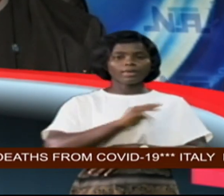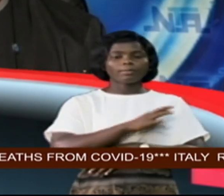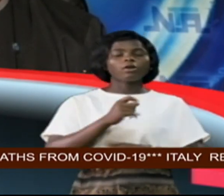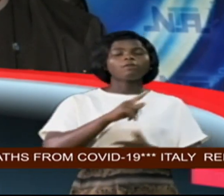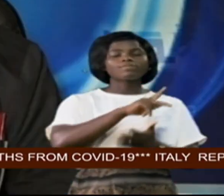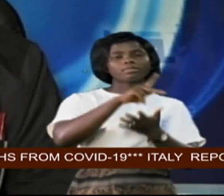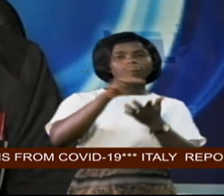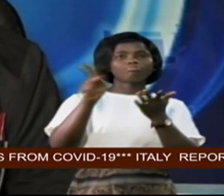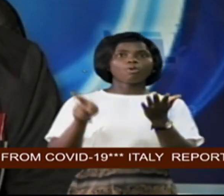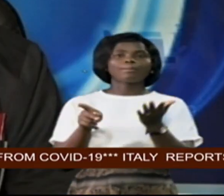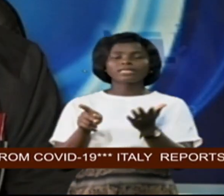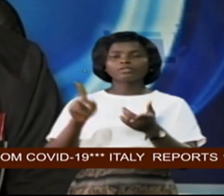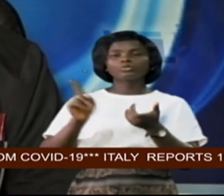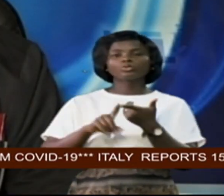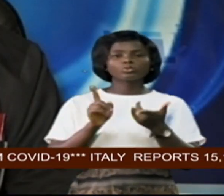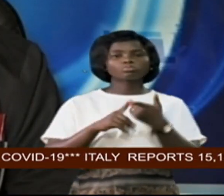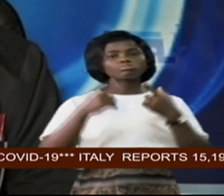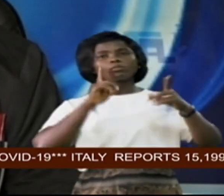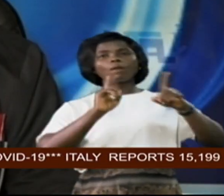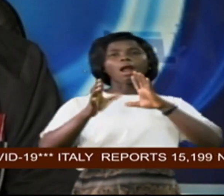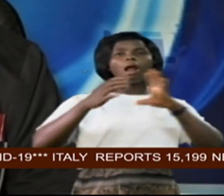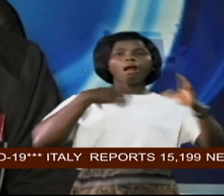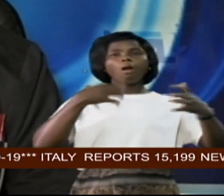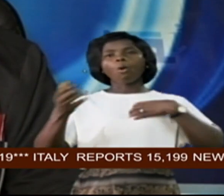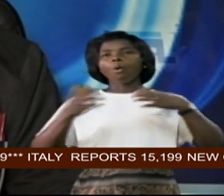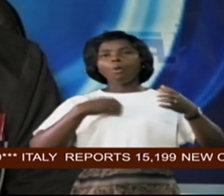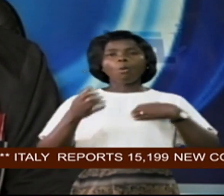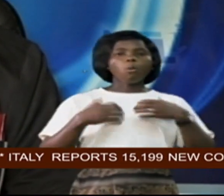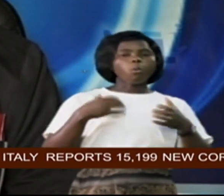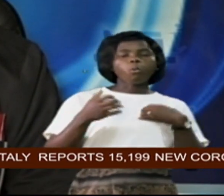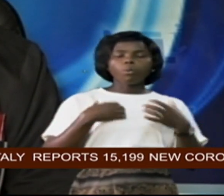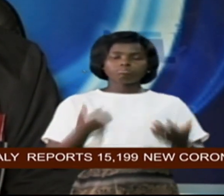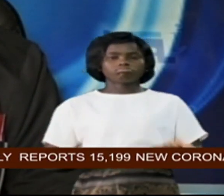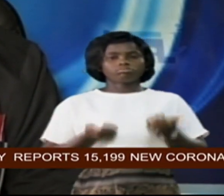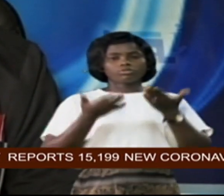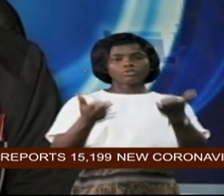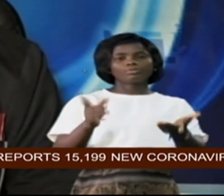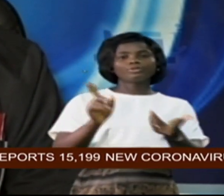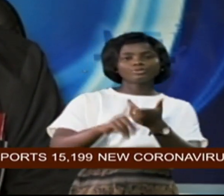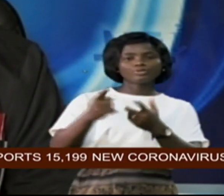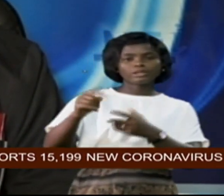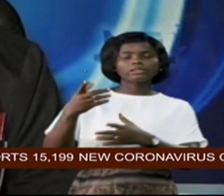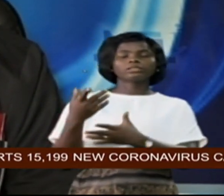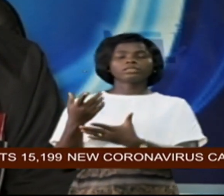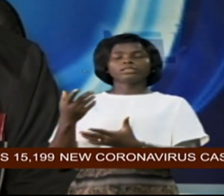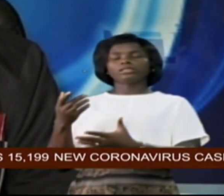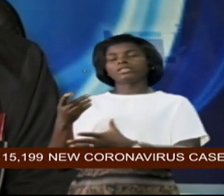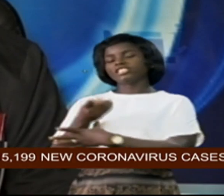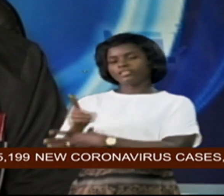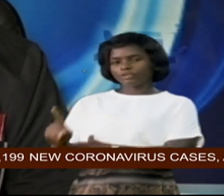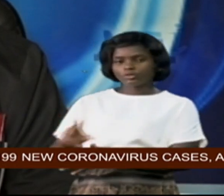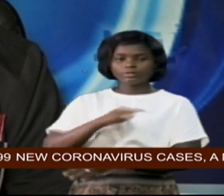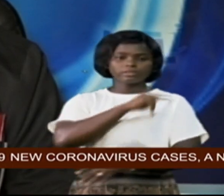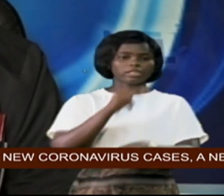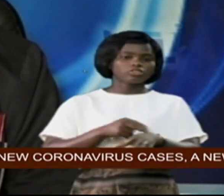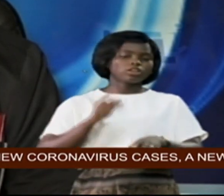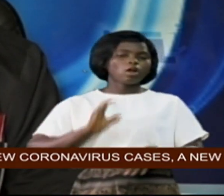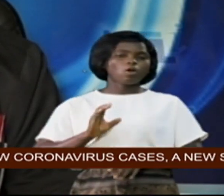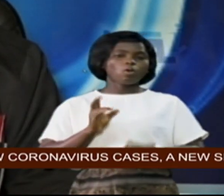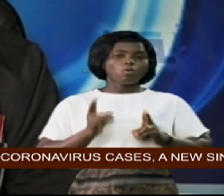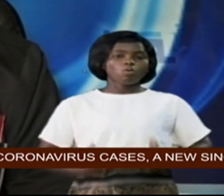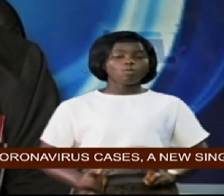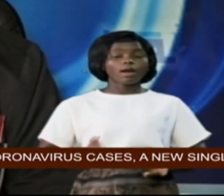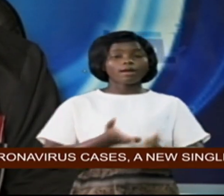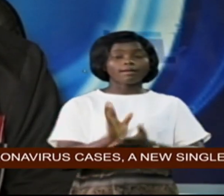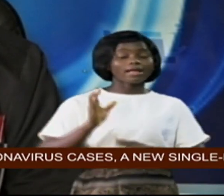public to articulate their complaints and submit to the Commission, where the National Human Rights Commission is also